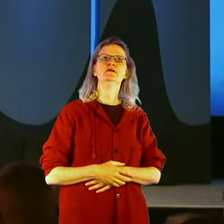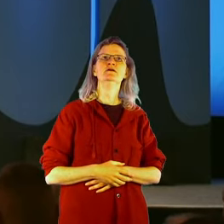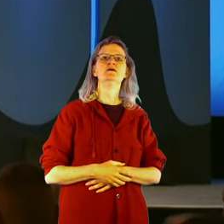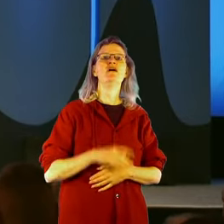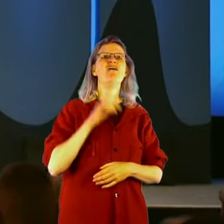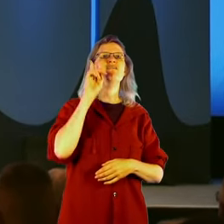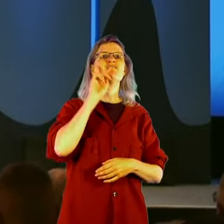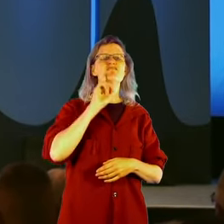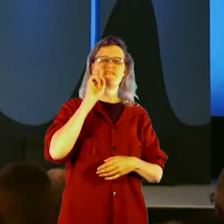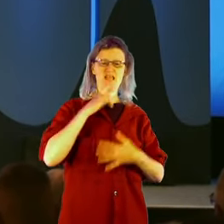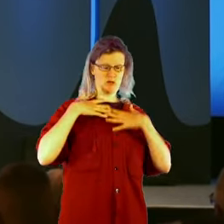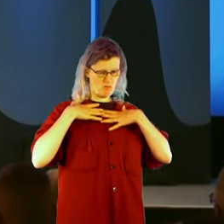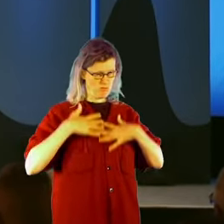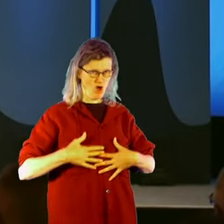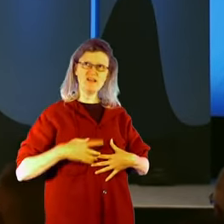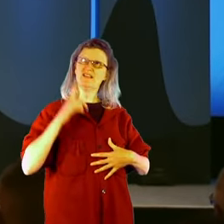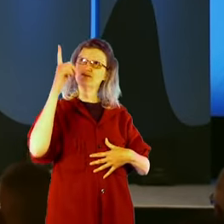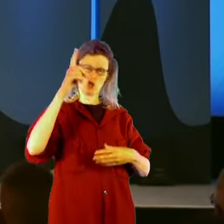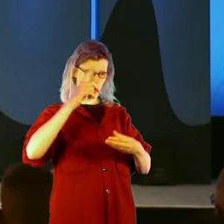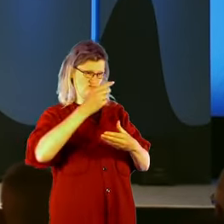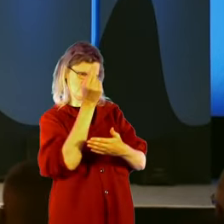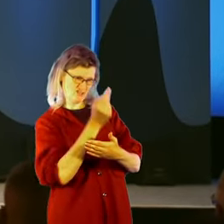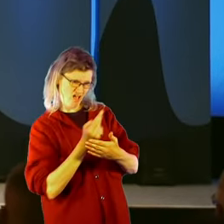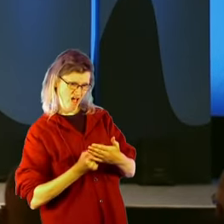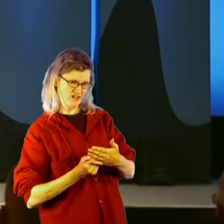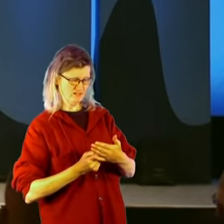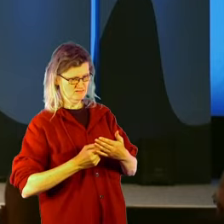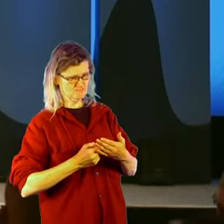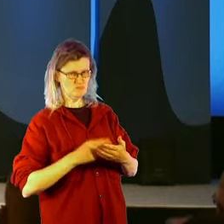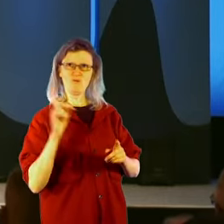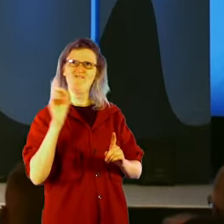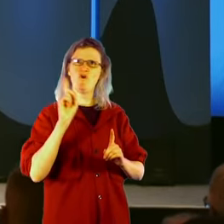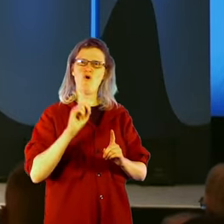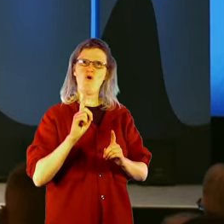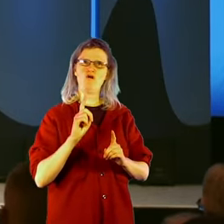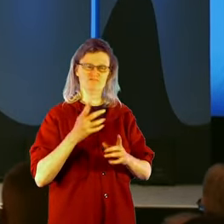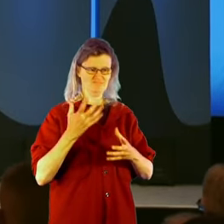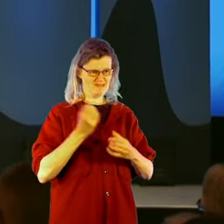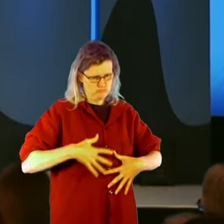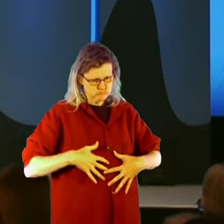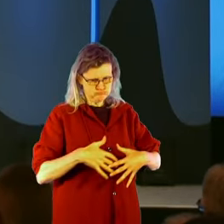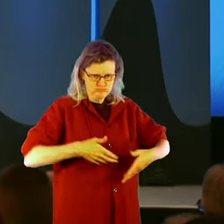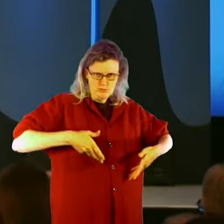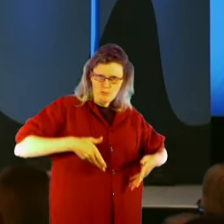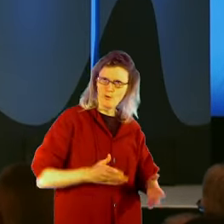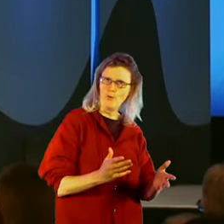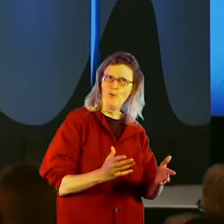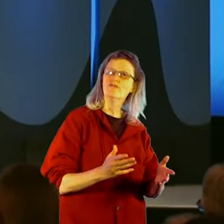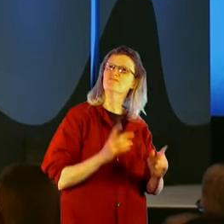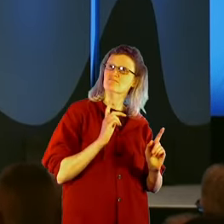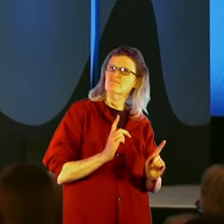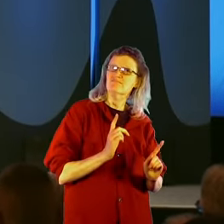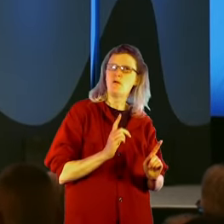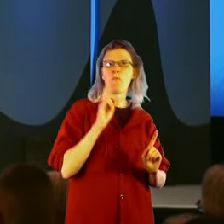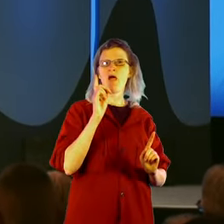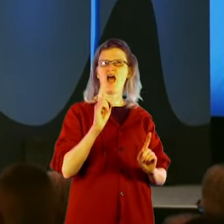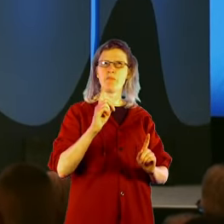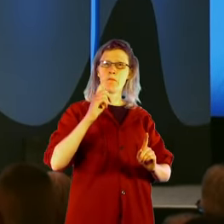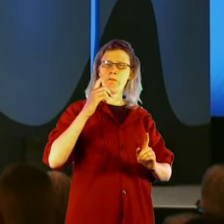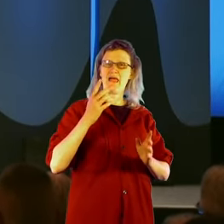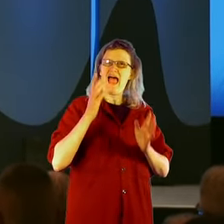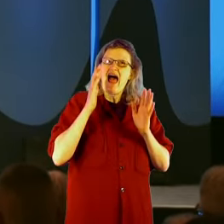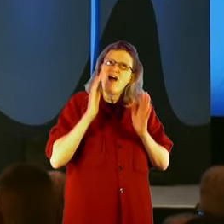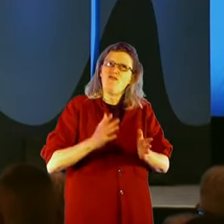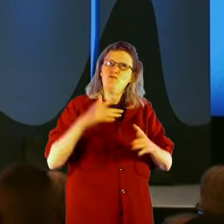Female human bodies were certainly designed to bear children, but the physical suffering that we associate with that is